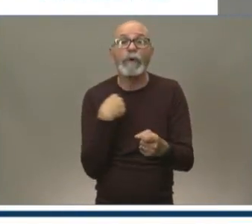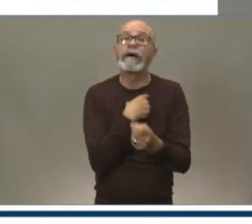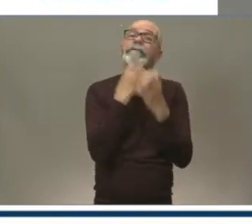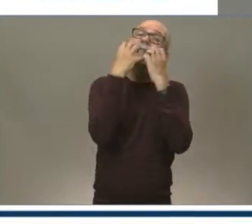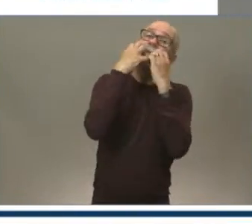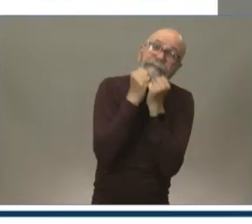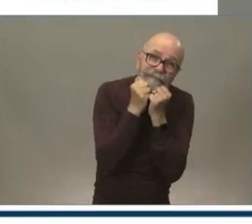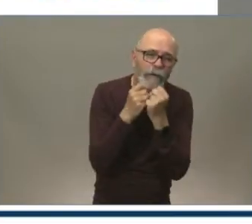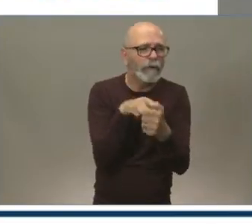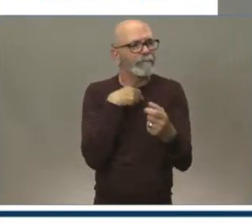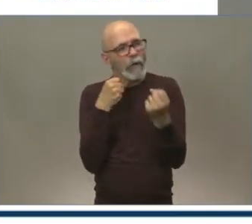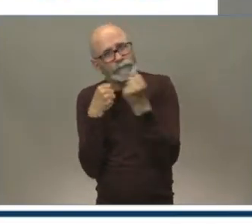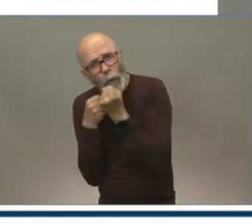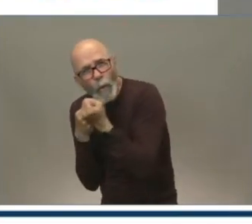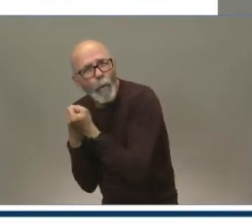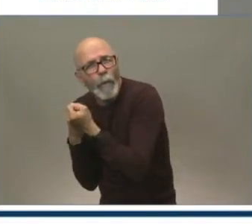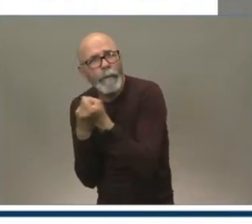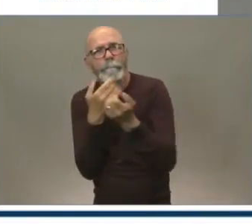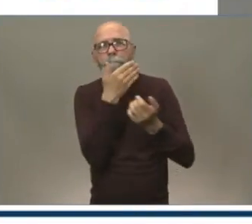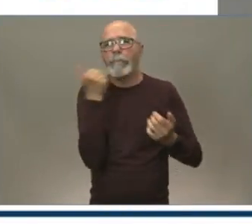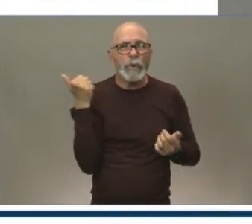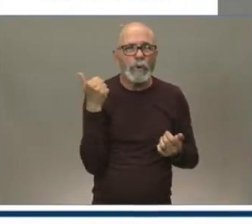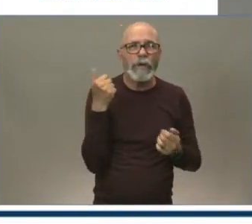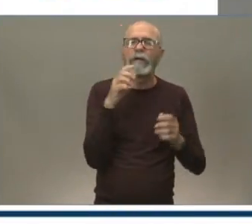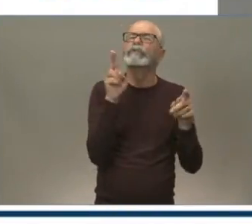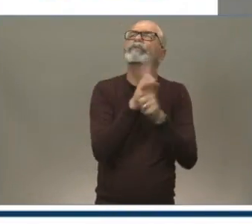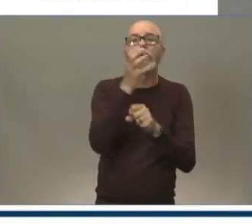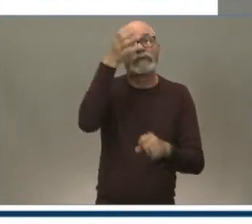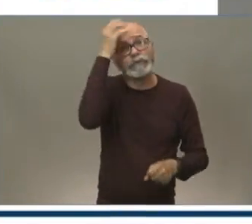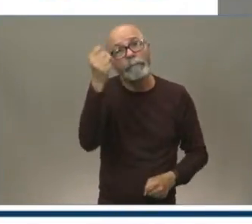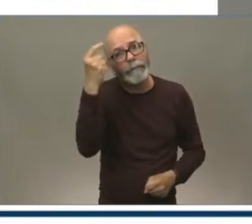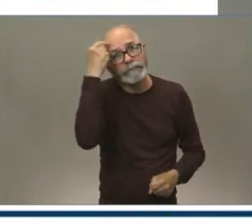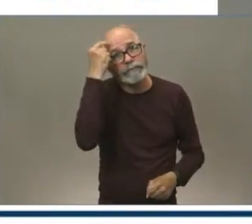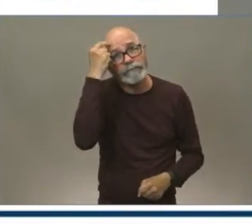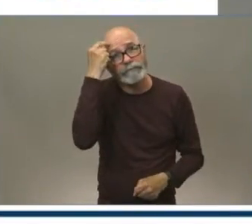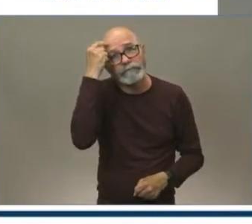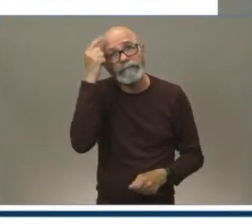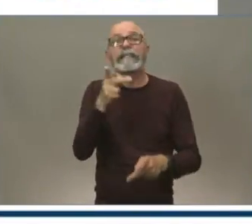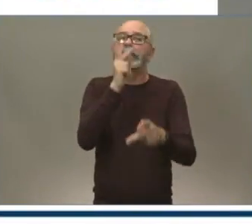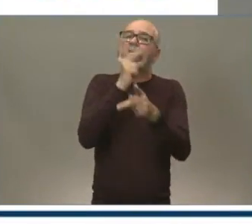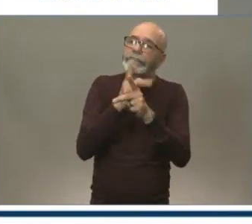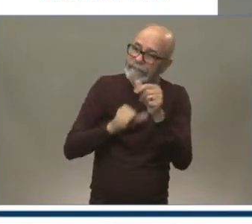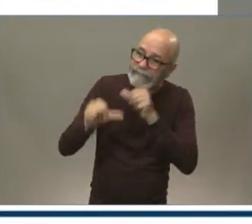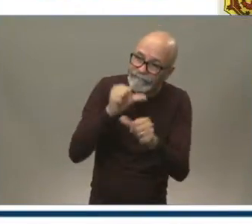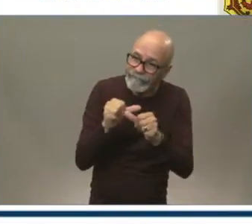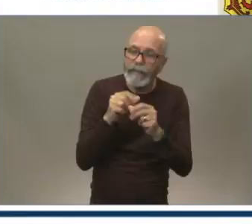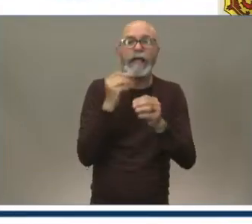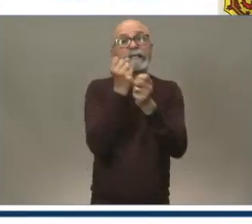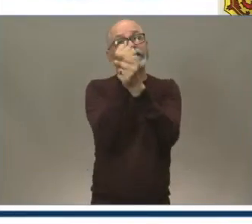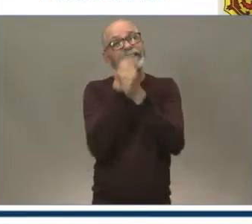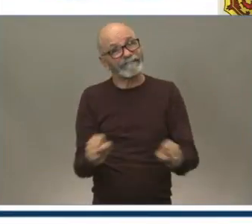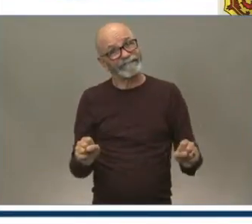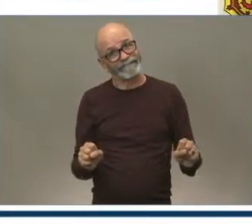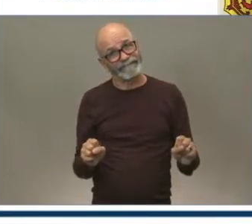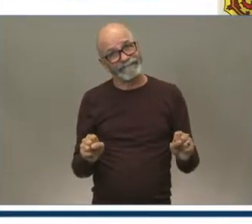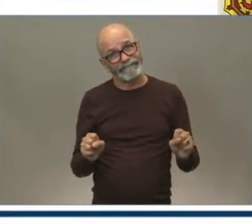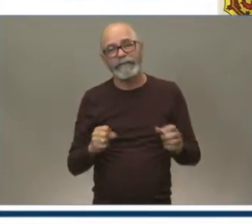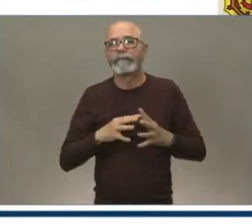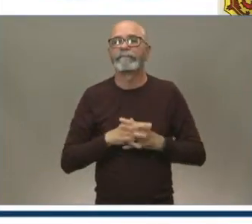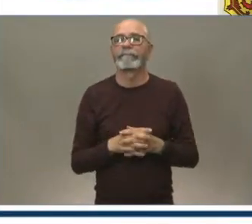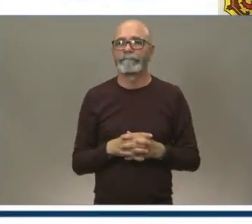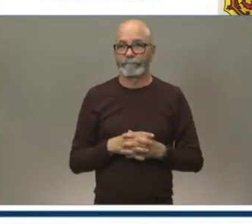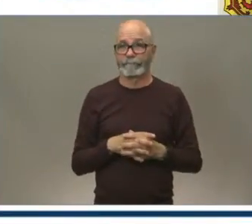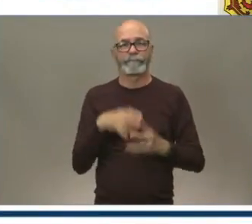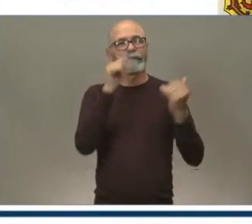our communities, use your common sense, and keep each other safe. Chrissy. We'll now take one question and one follow-up in the time that we